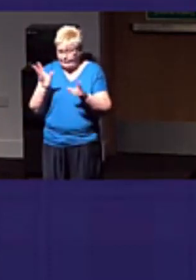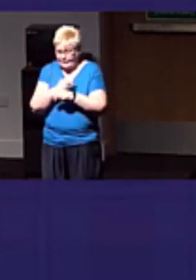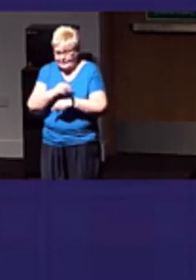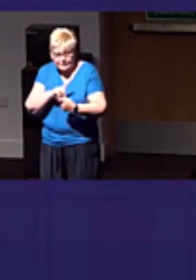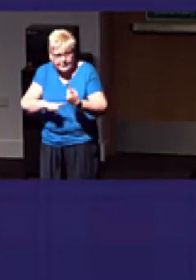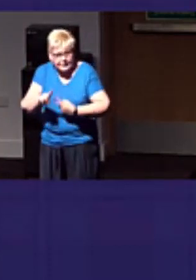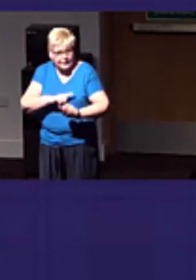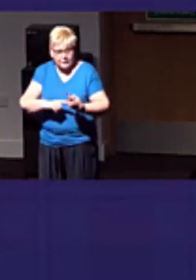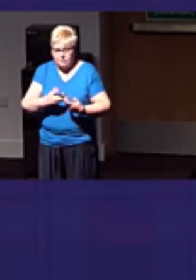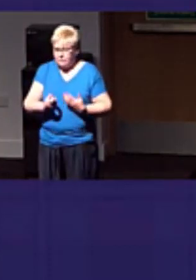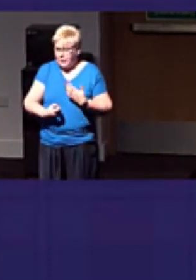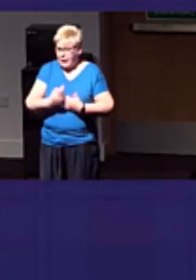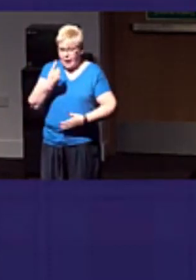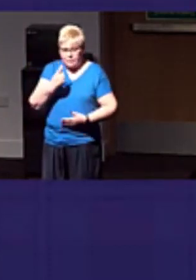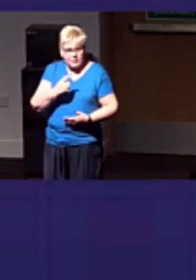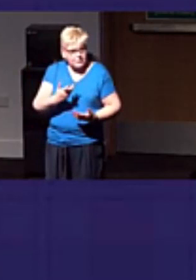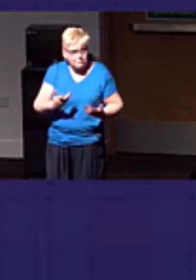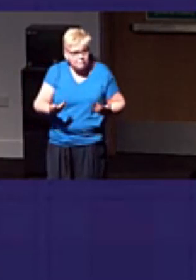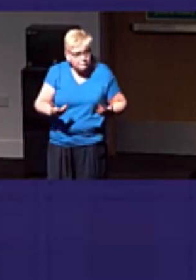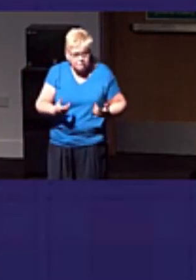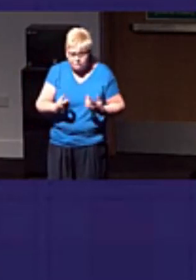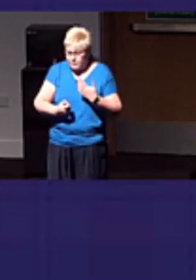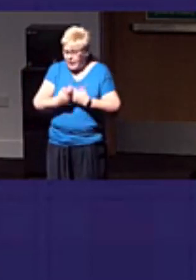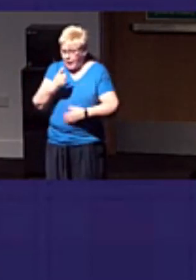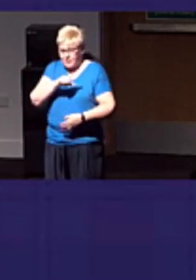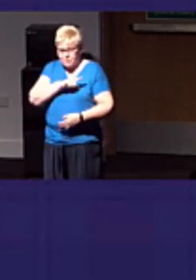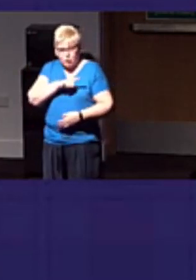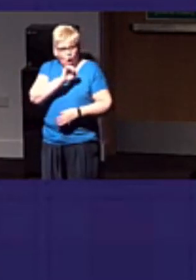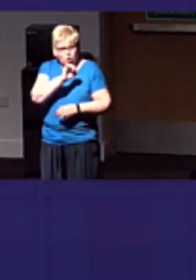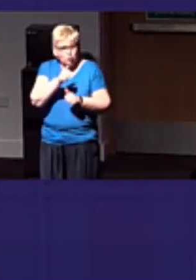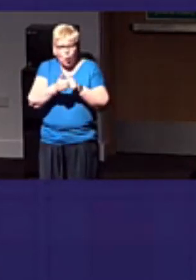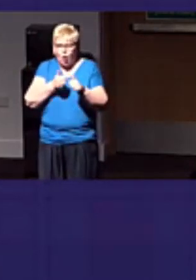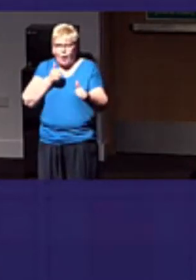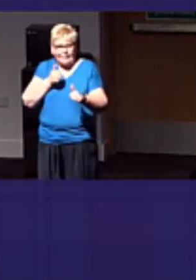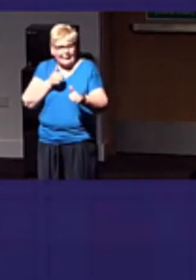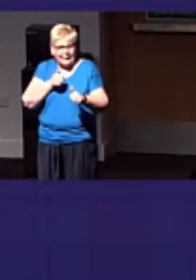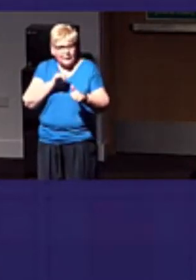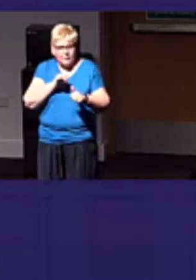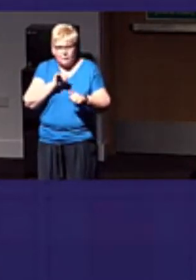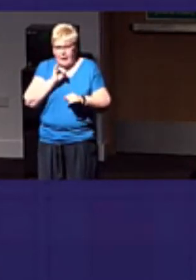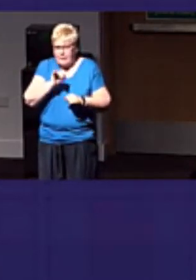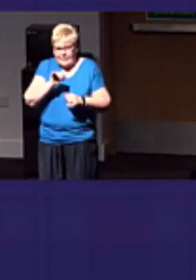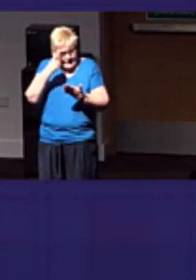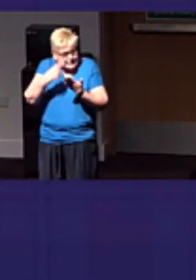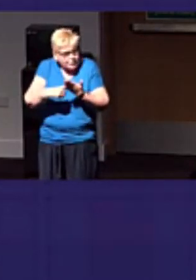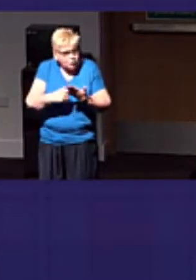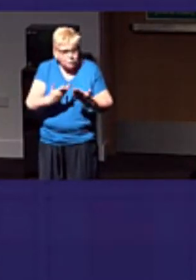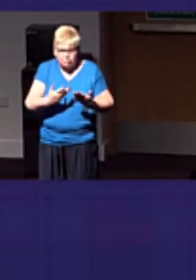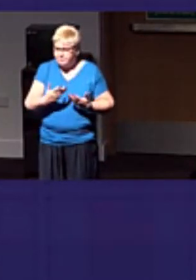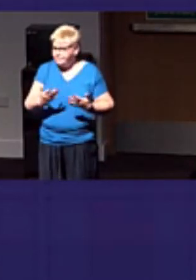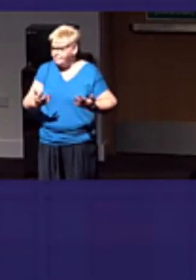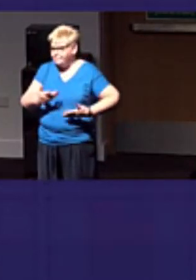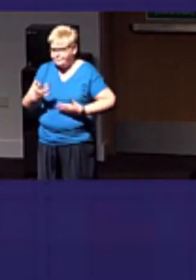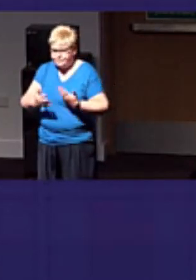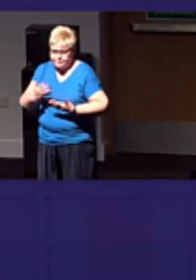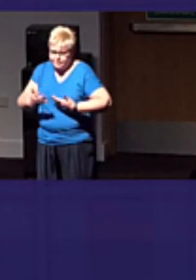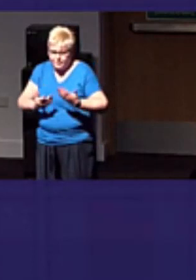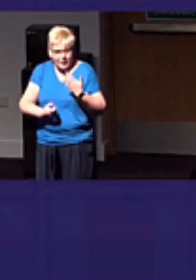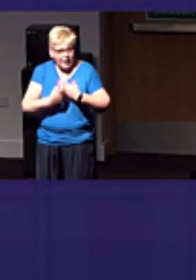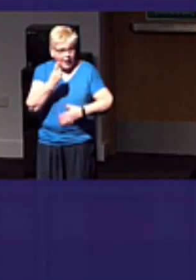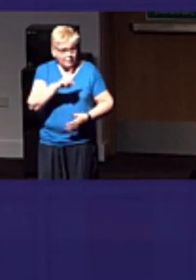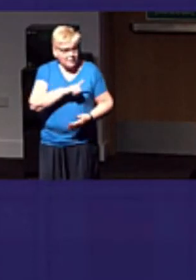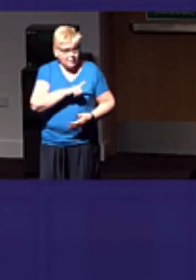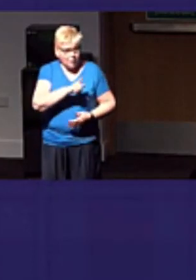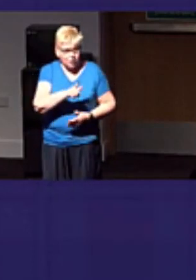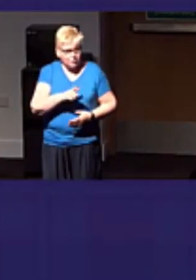It can happen because you went on parental leave. It can happen because your company had a bad turn. It can happen because you screwed up a